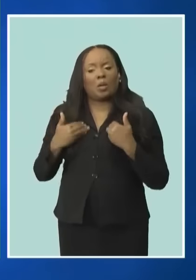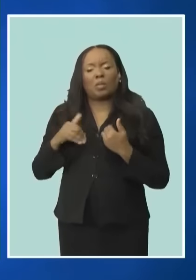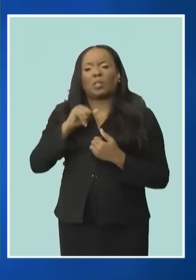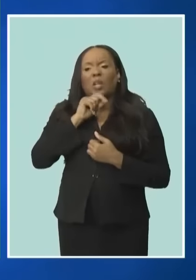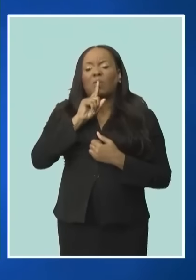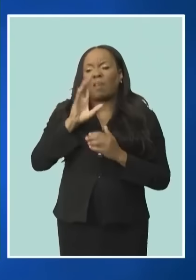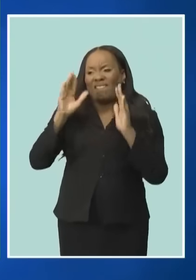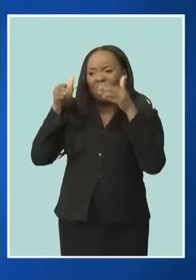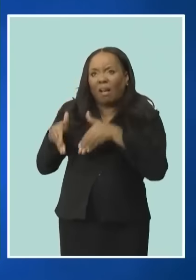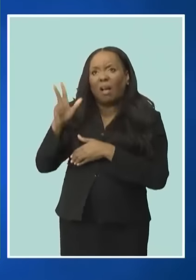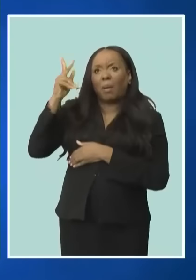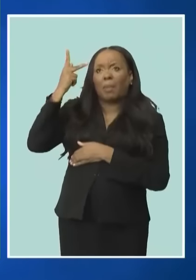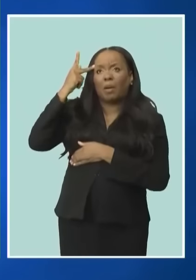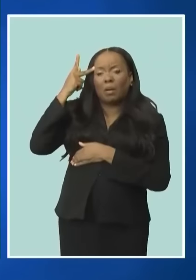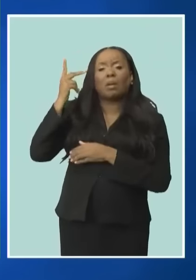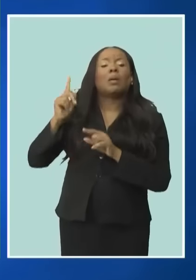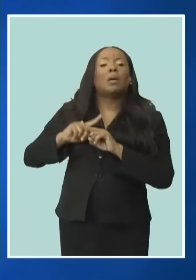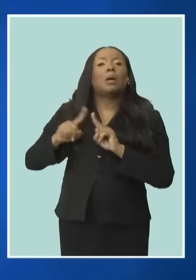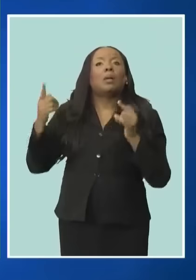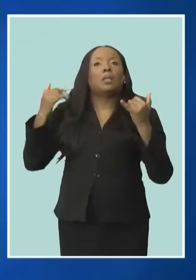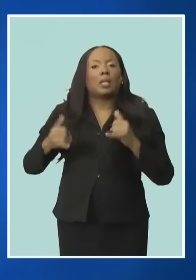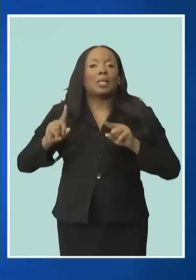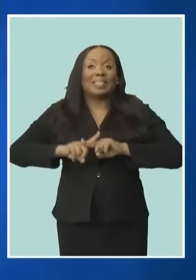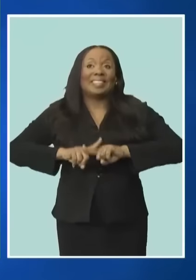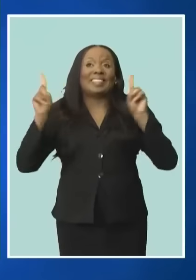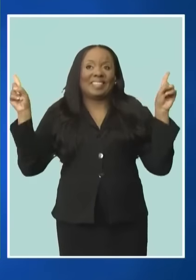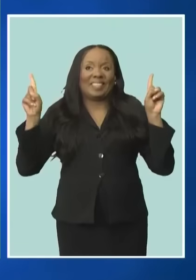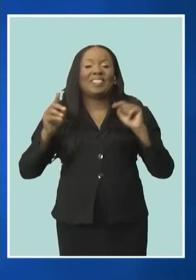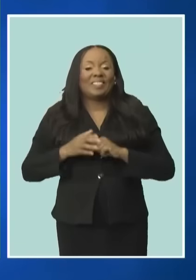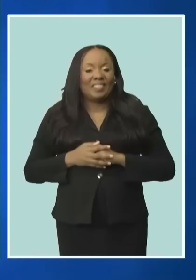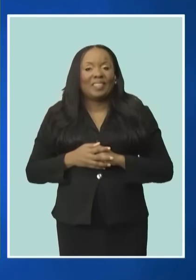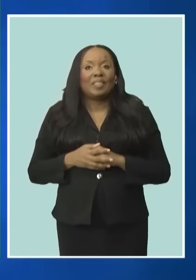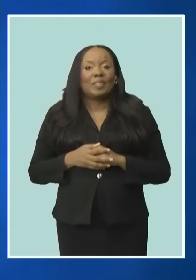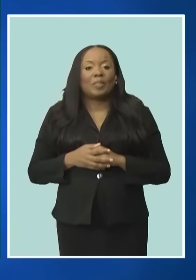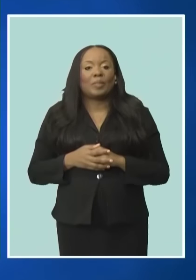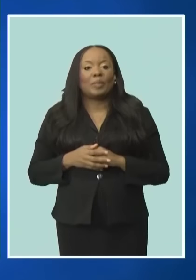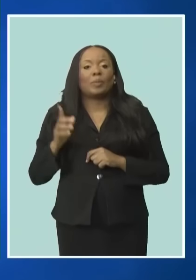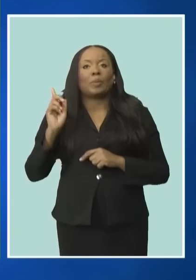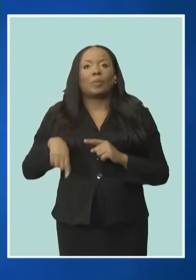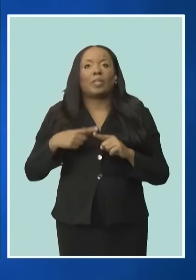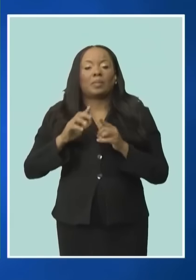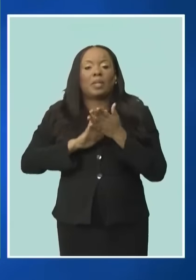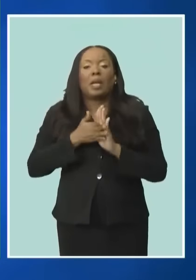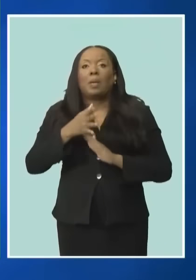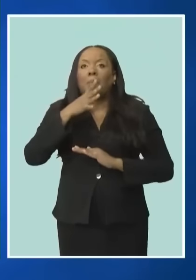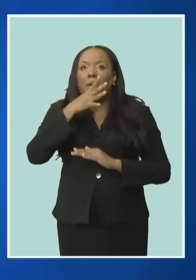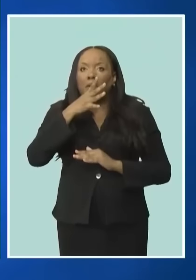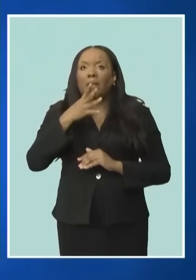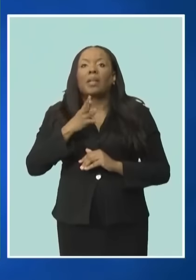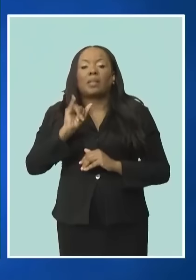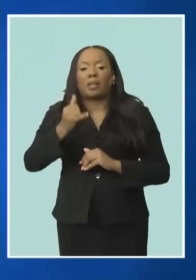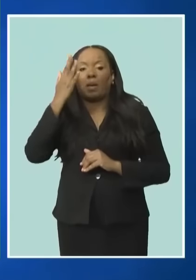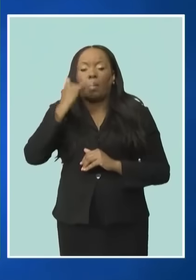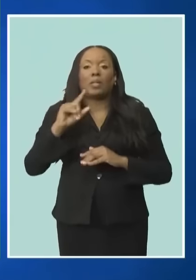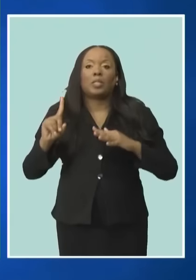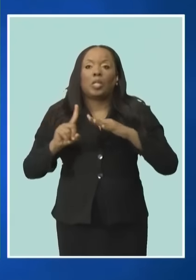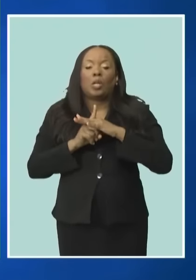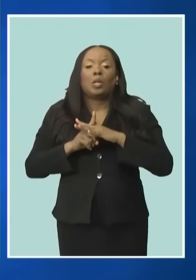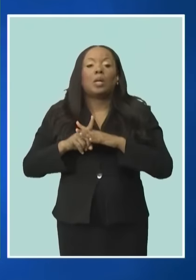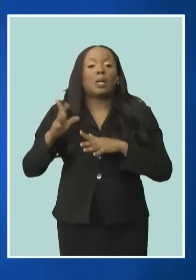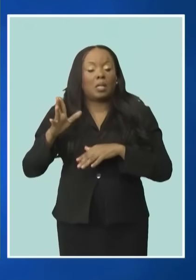with the political landscape as she should have been. However, that all changed when she became a mother. And this is why she turned up to the